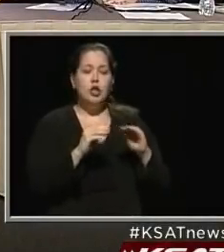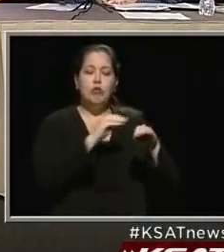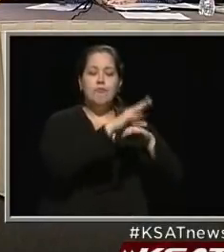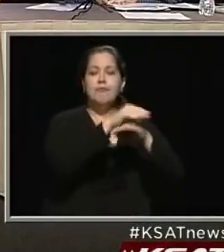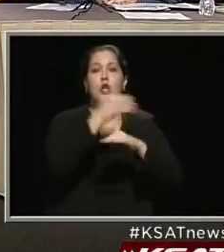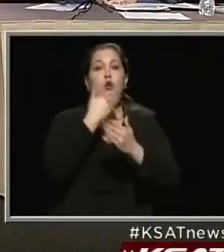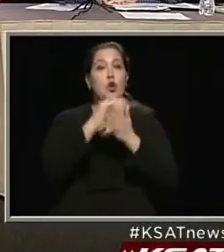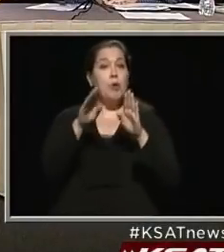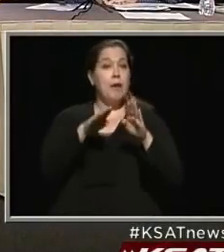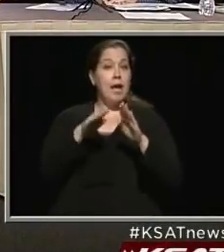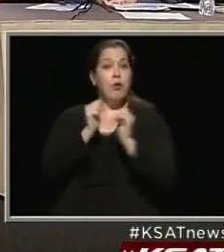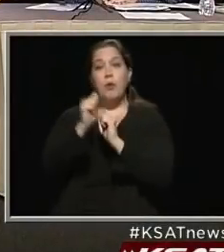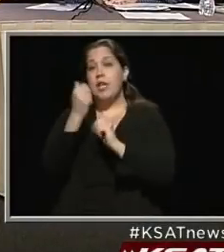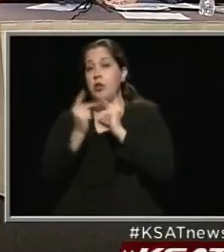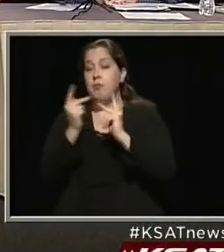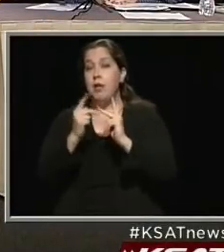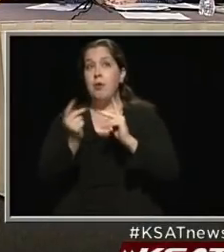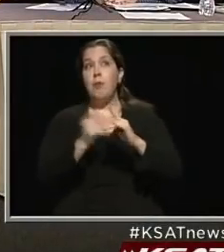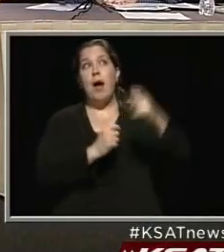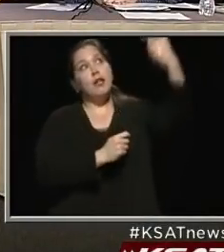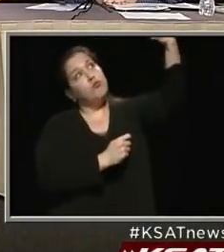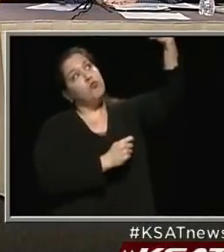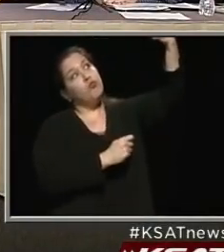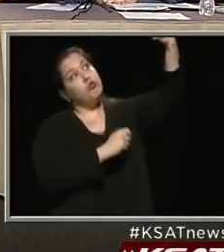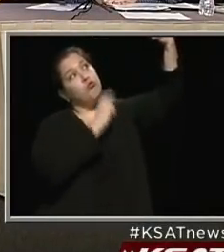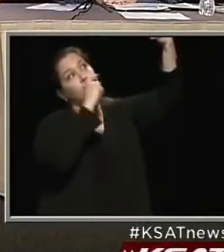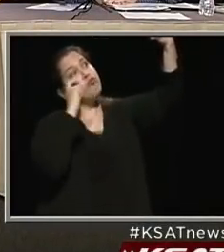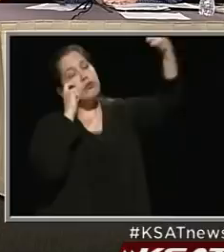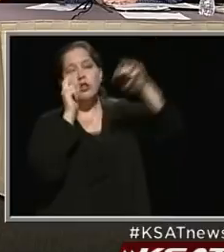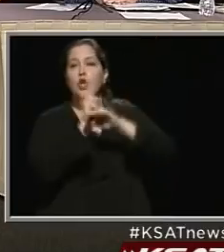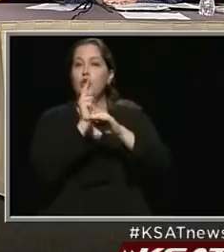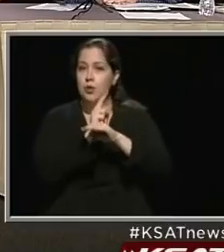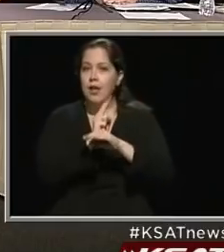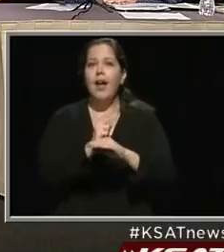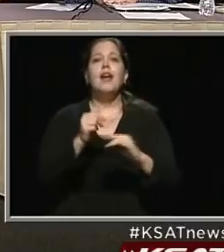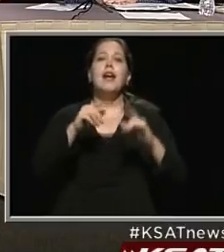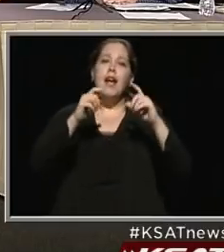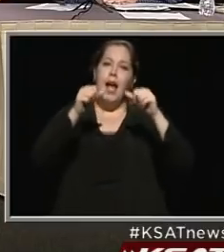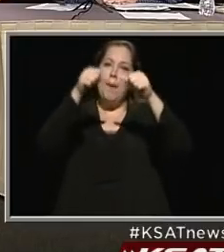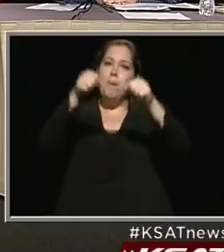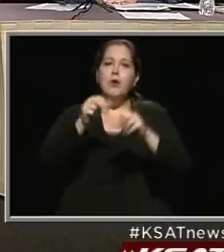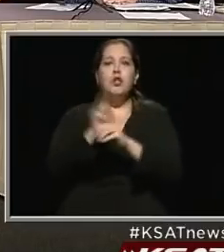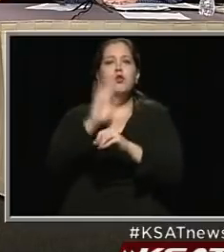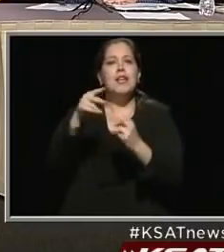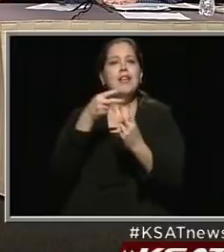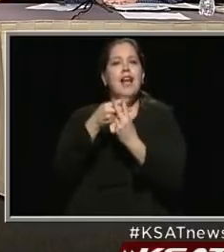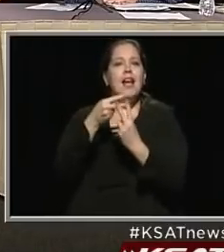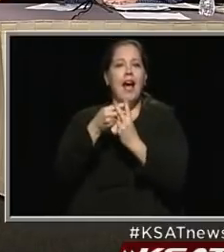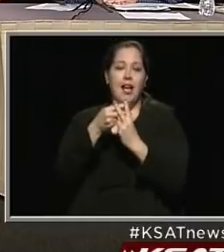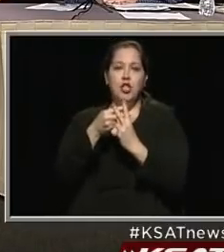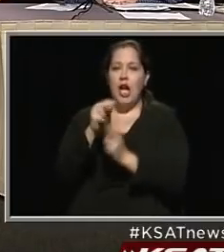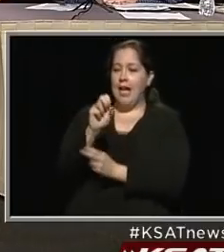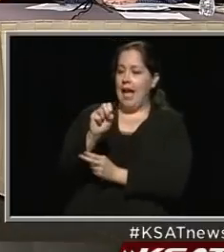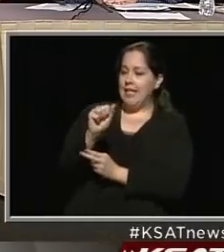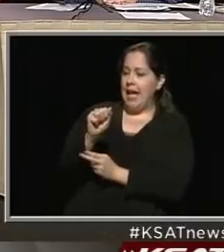other people by taking a picture of you in your mask and posting it using the hashtag